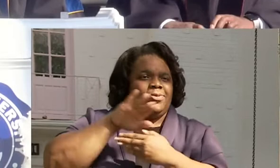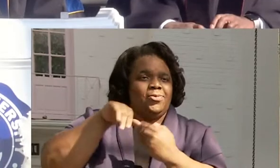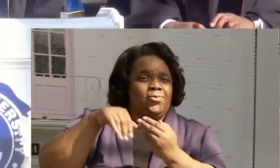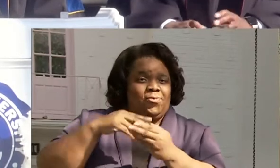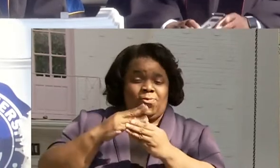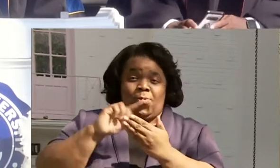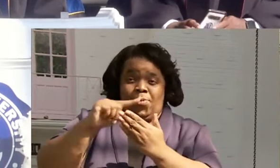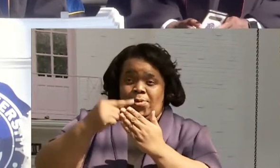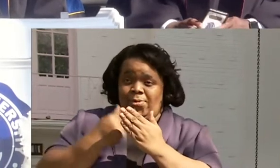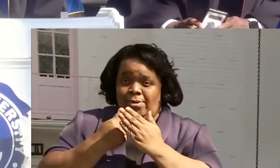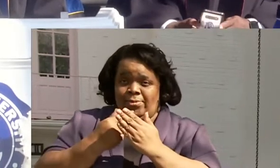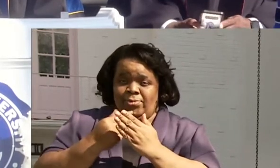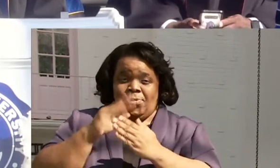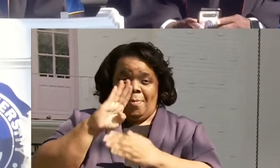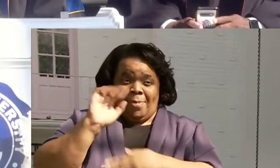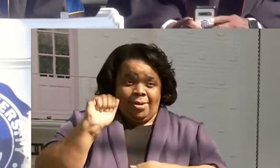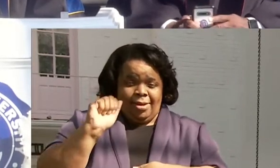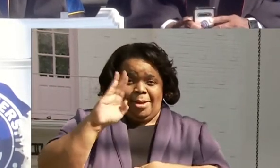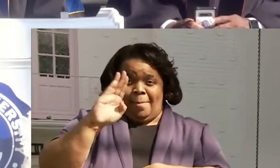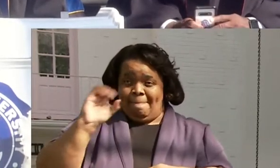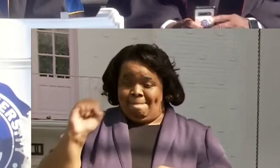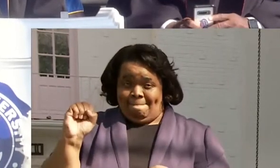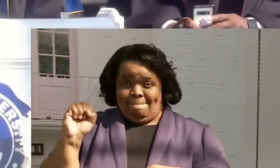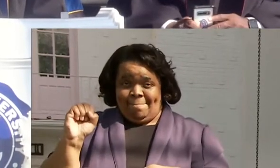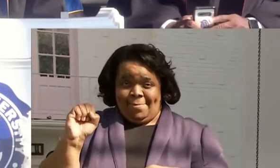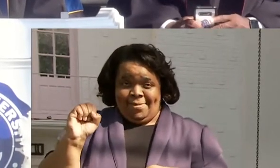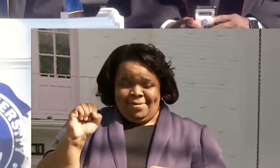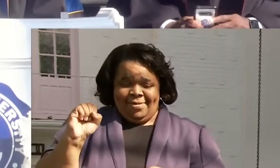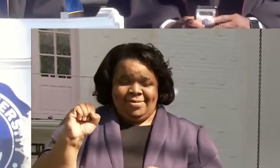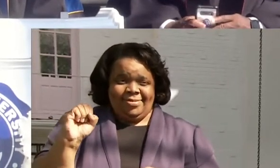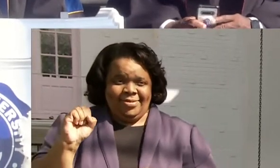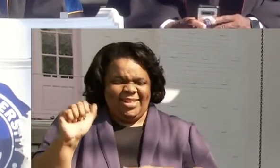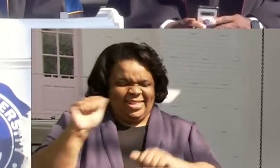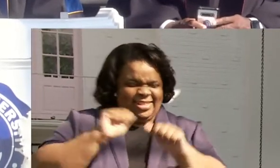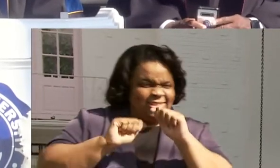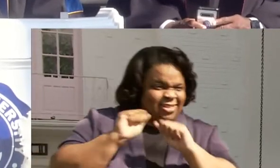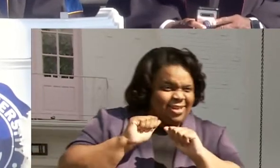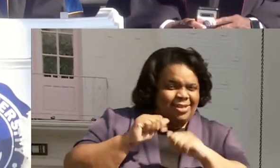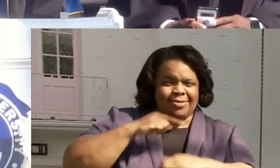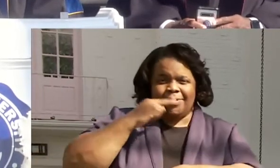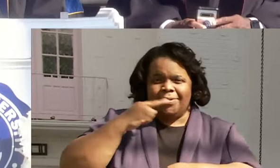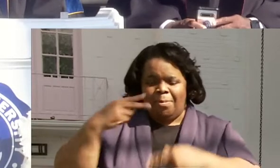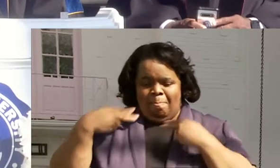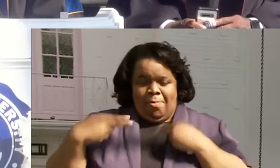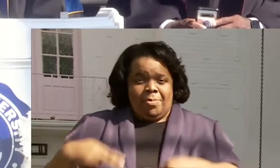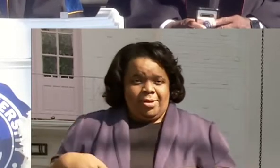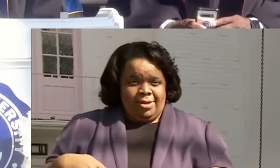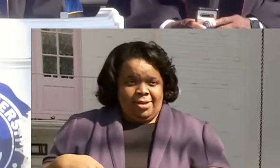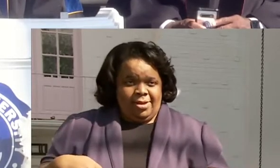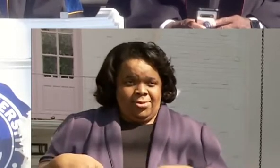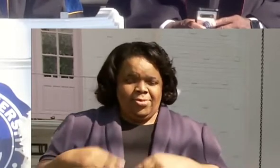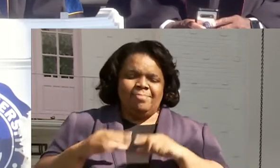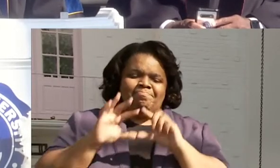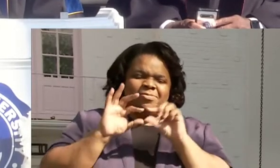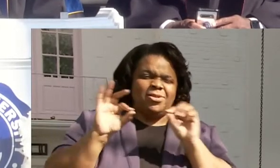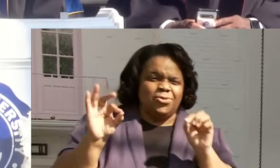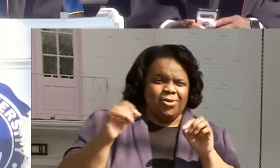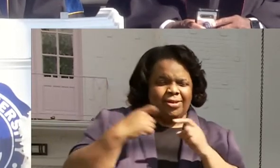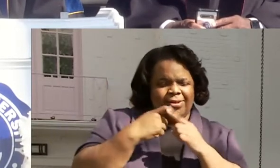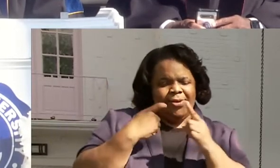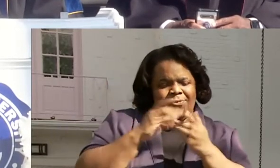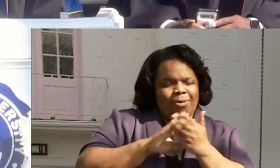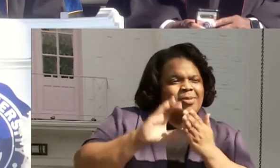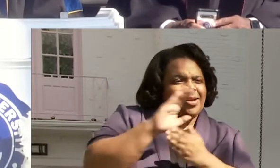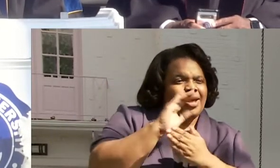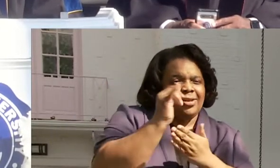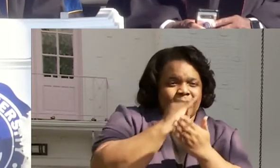Arts, Bachelor of Science, and Bachelor of Science in Public Health degrees from the College of Arts and Sciences,